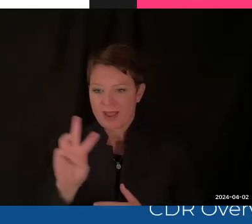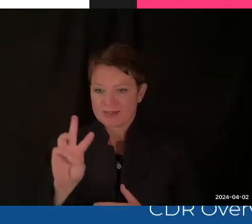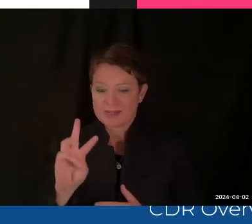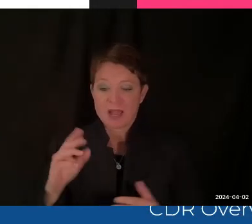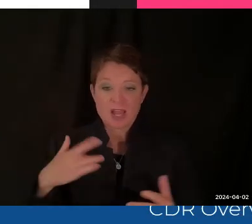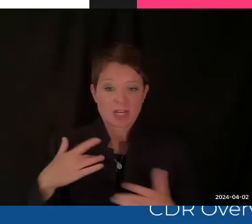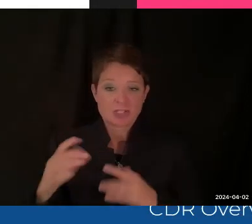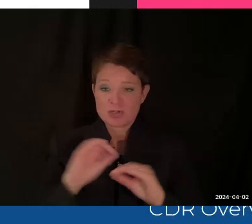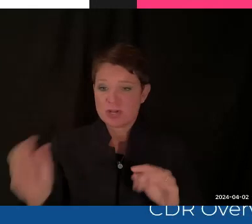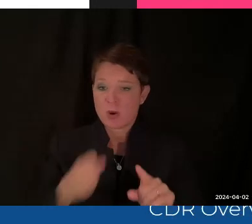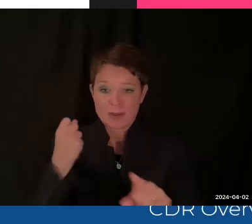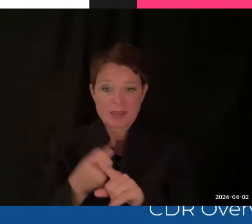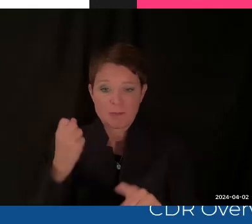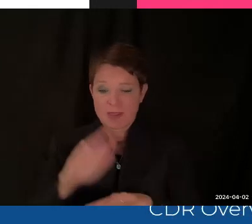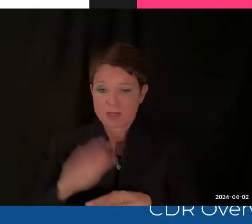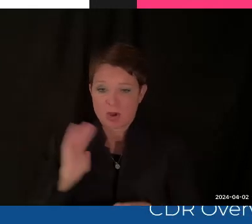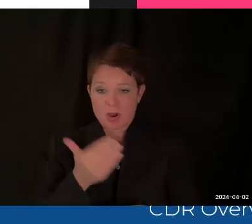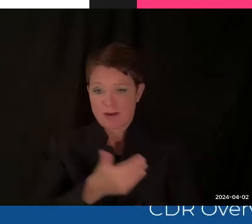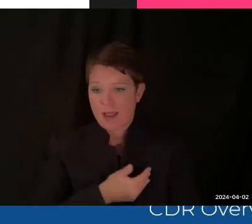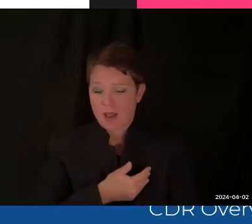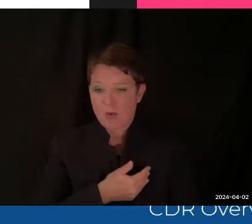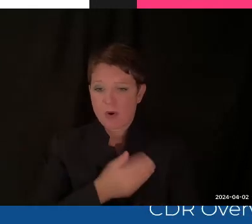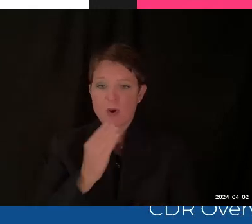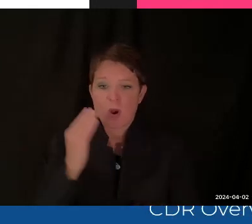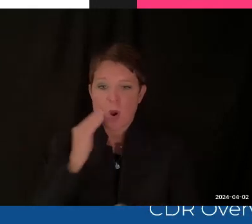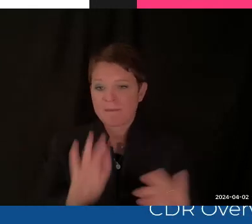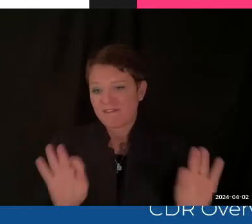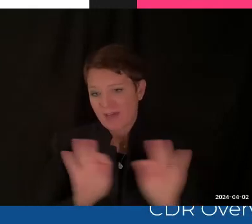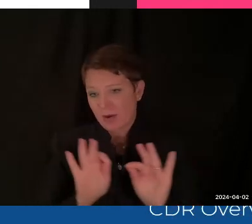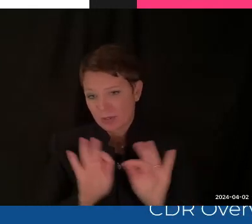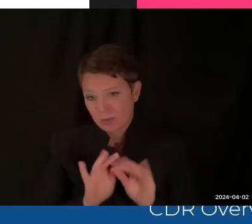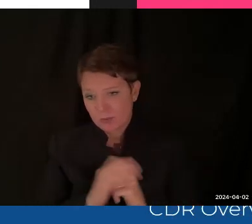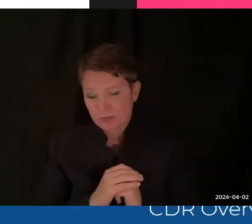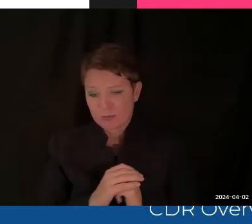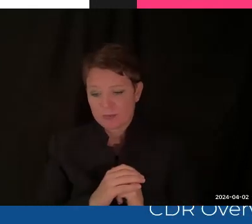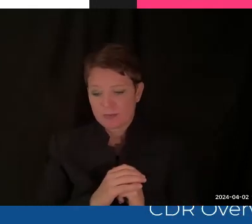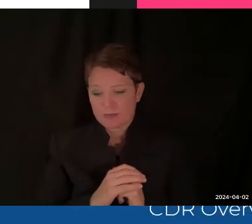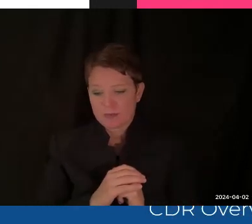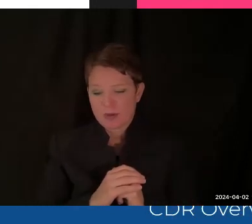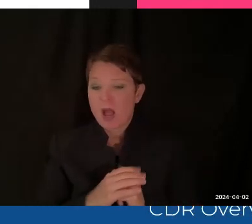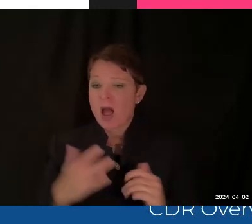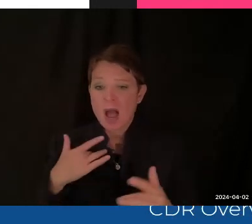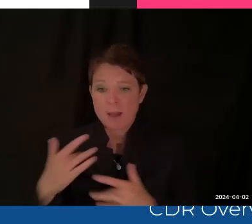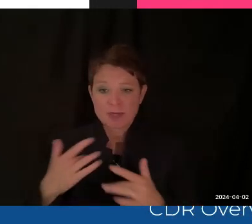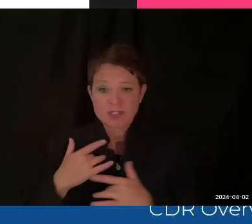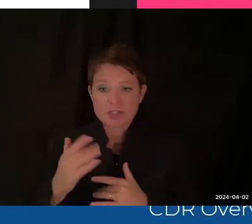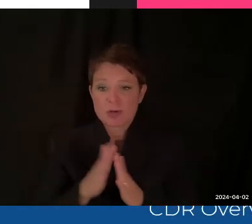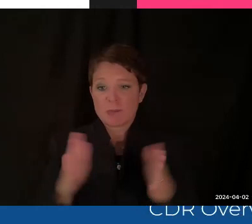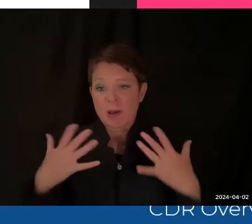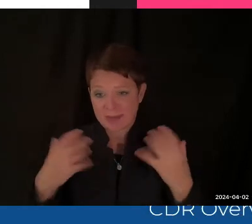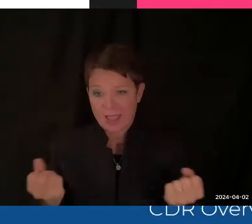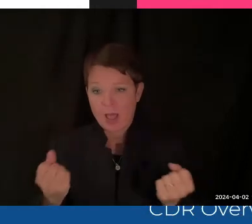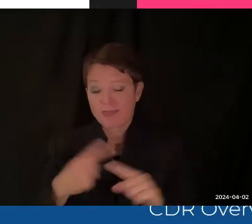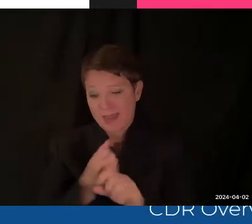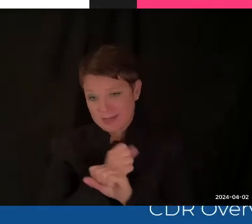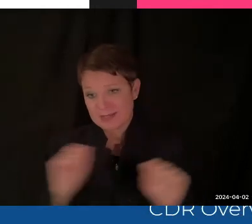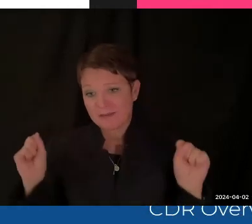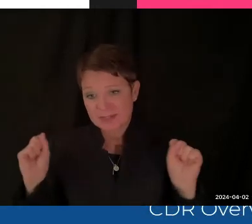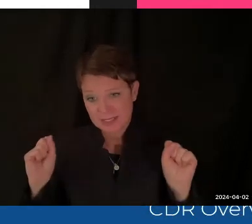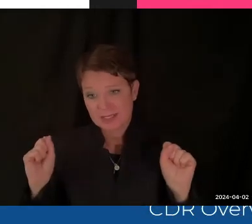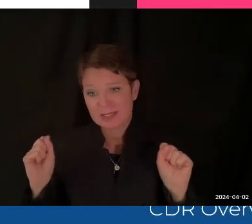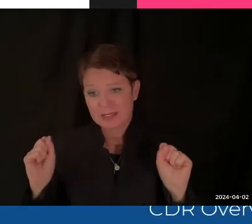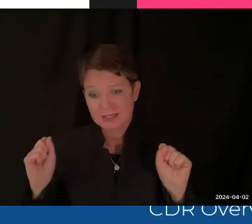been no impact on our home values. And I'm concerned about public health and